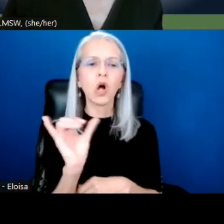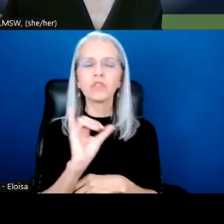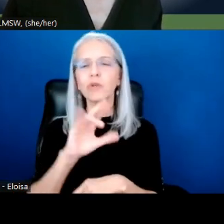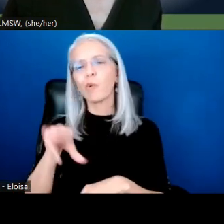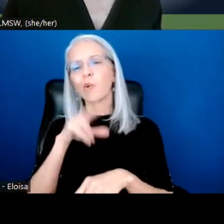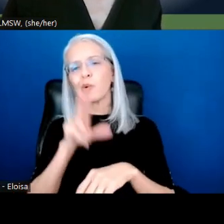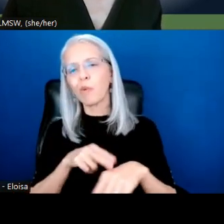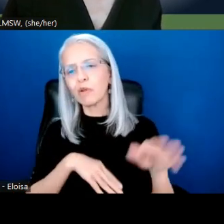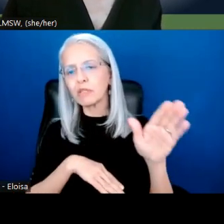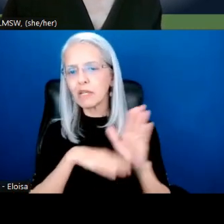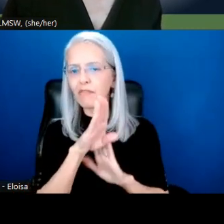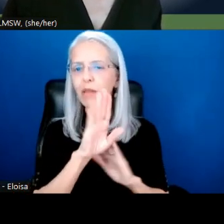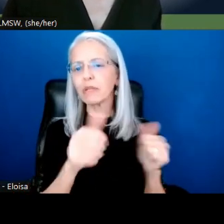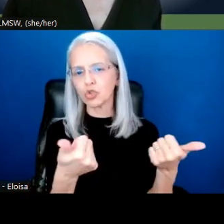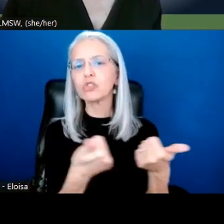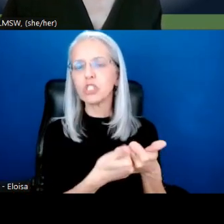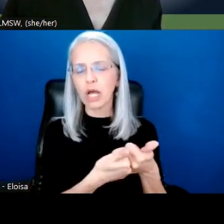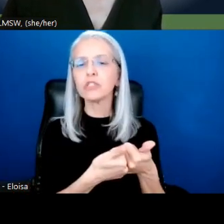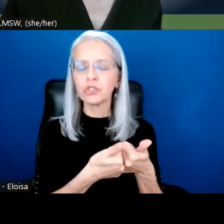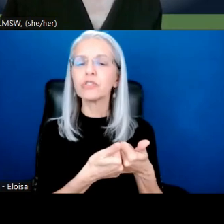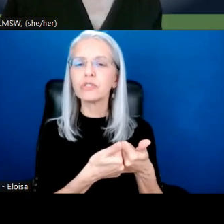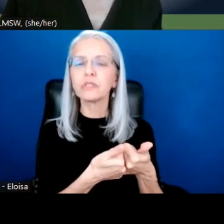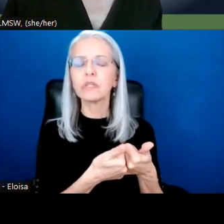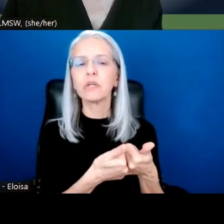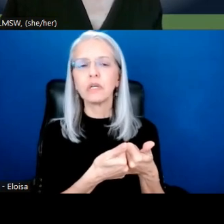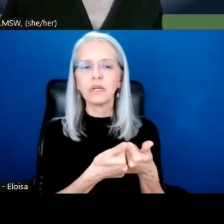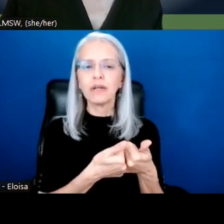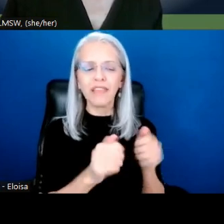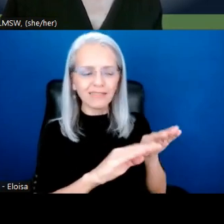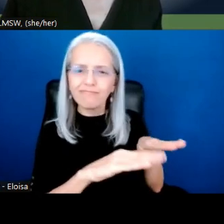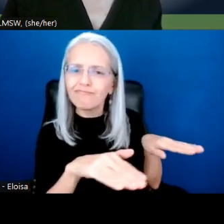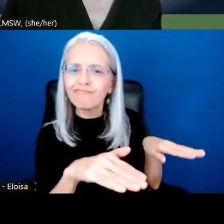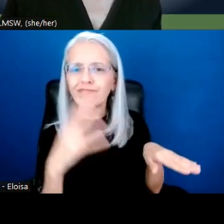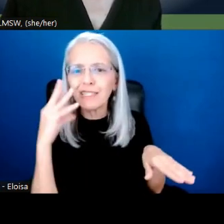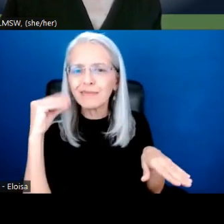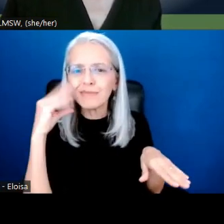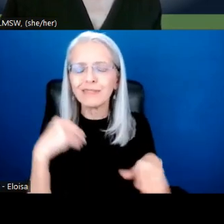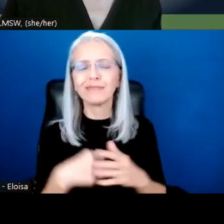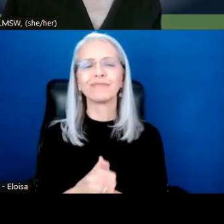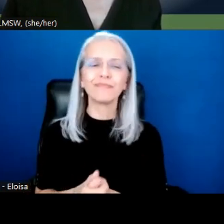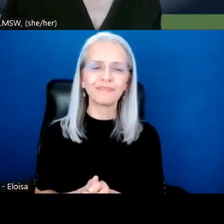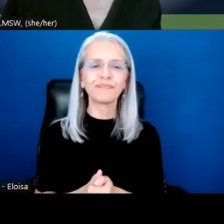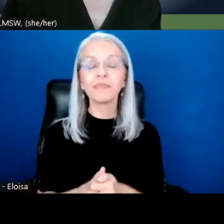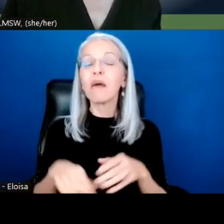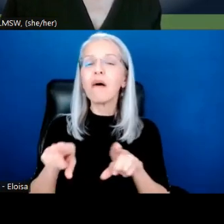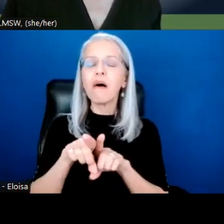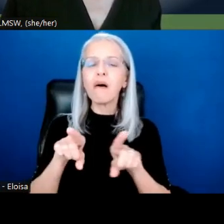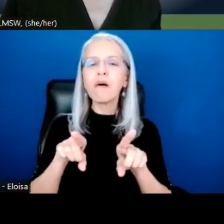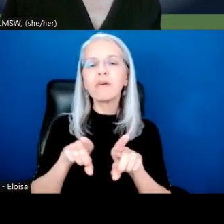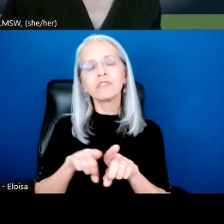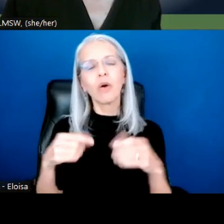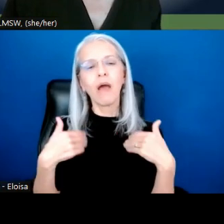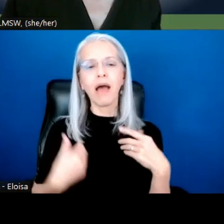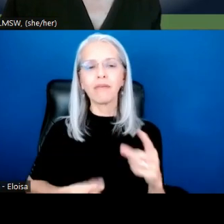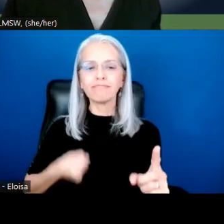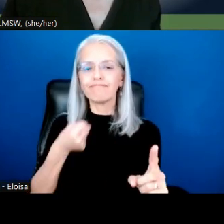normal developmental challenges that kiddos face. We also have the